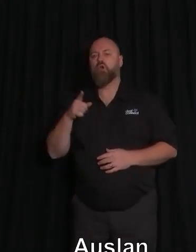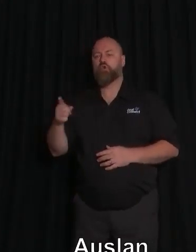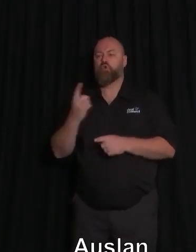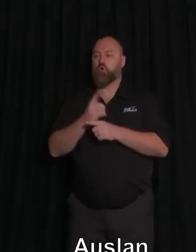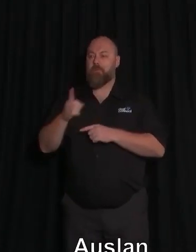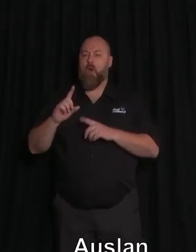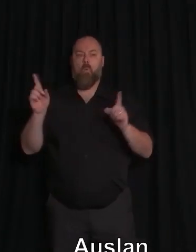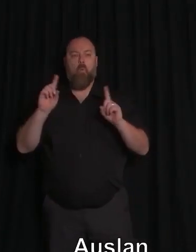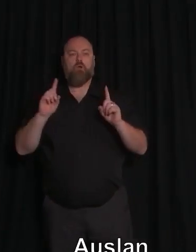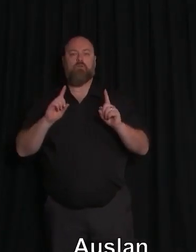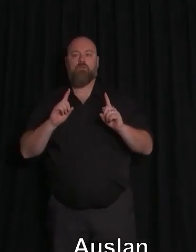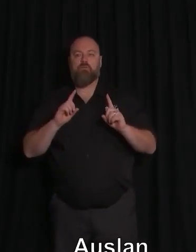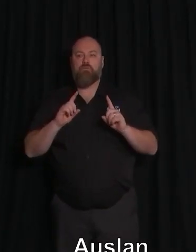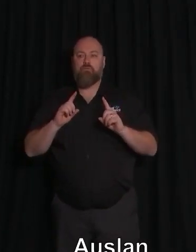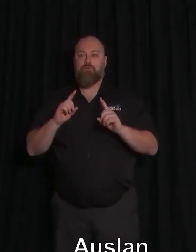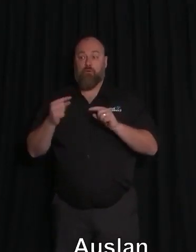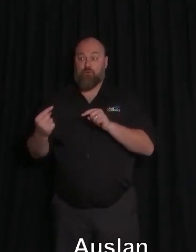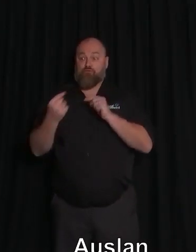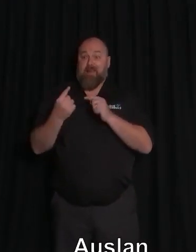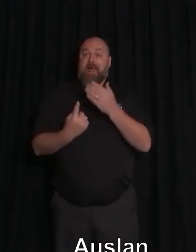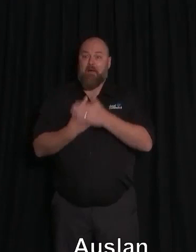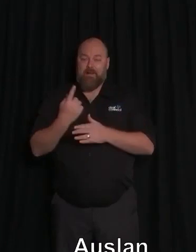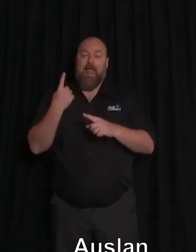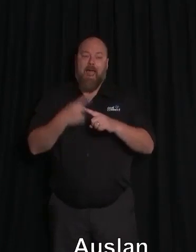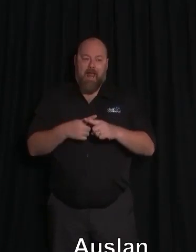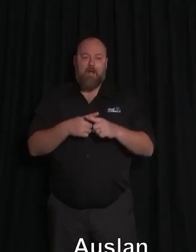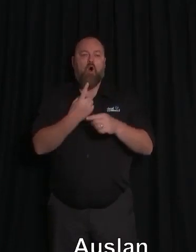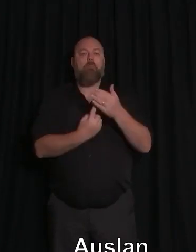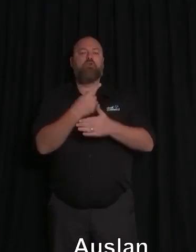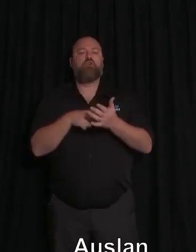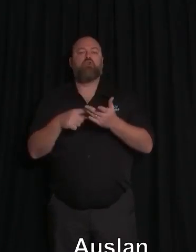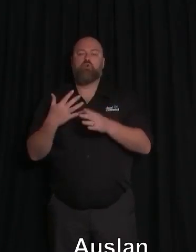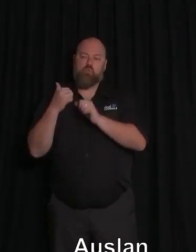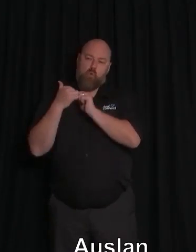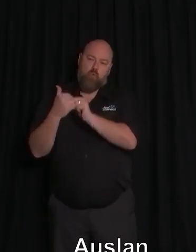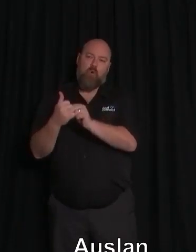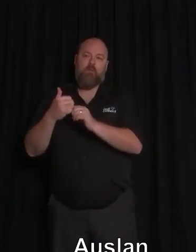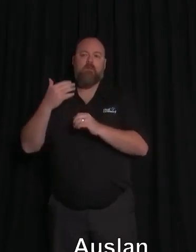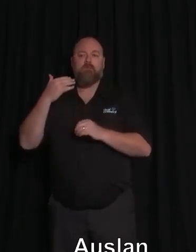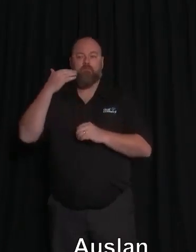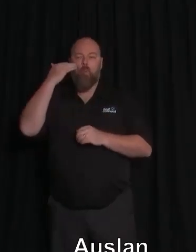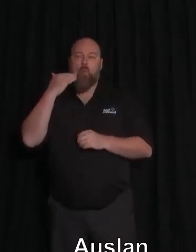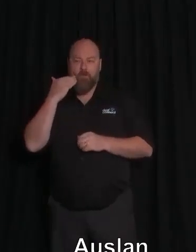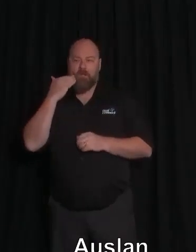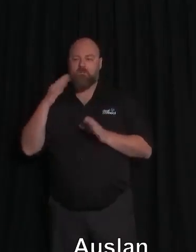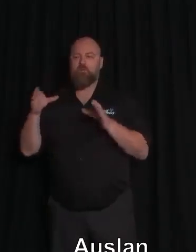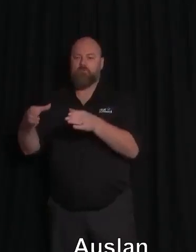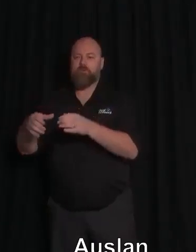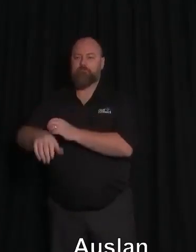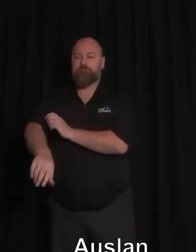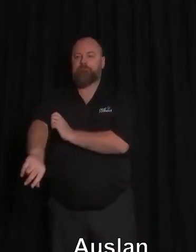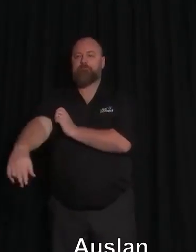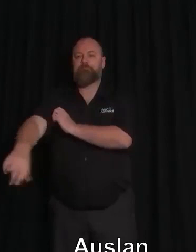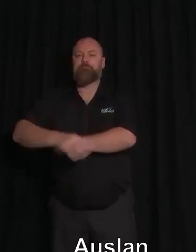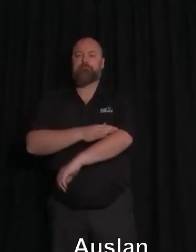threat, but also the opportunities of working with the women's movement and the work you're doing there. All right. Yeah, with pleasure, and I'll try to be brief. And I will